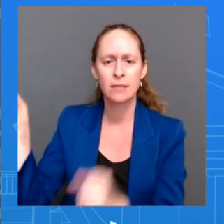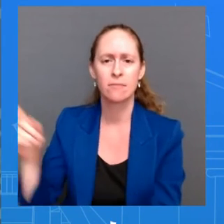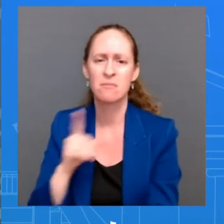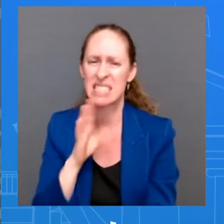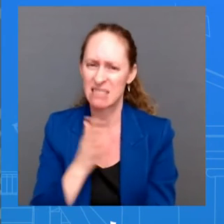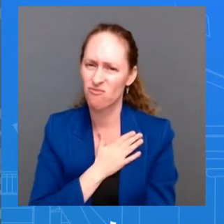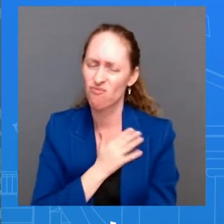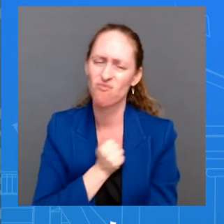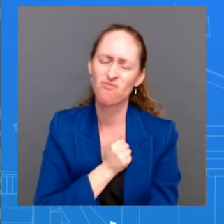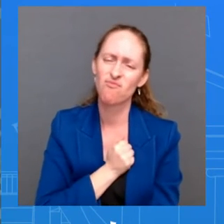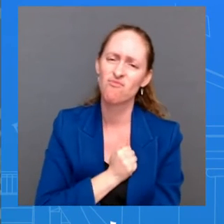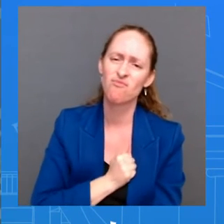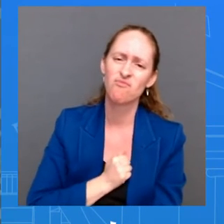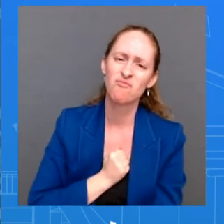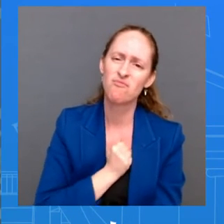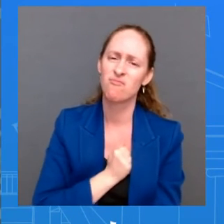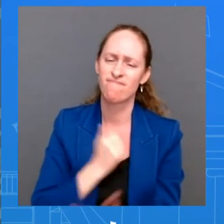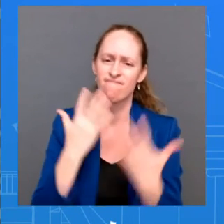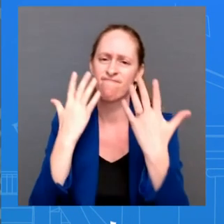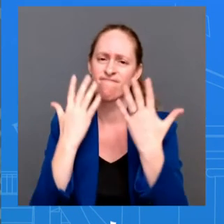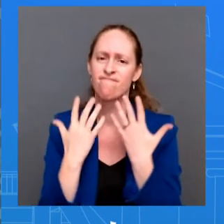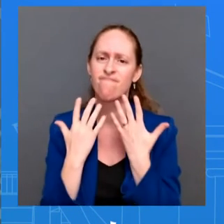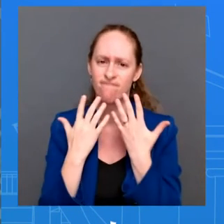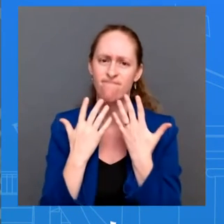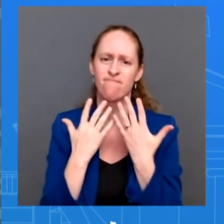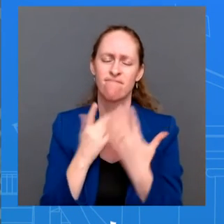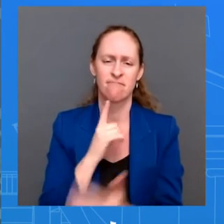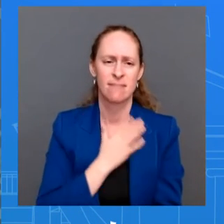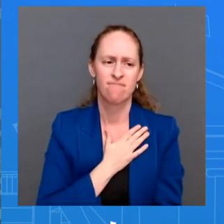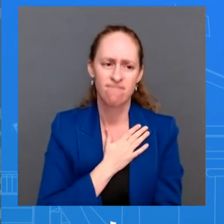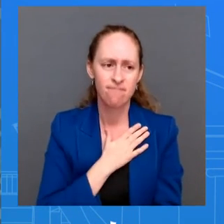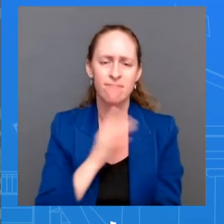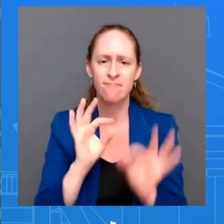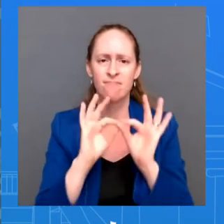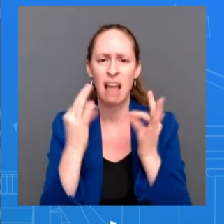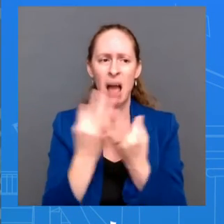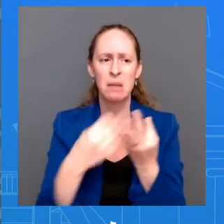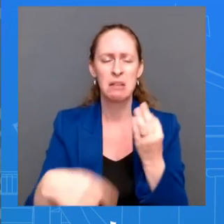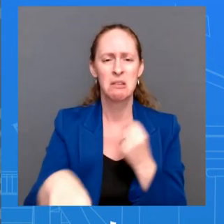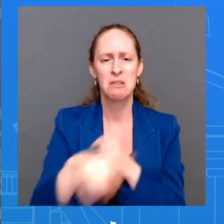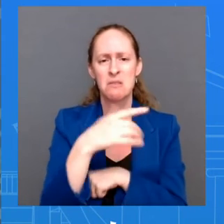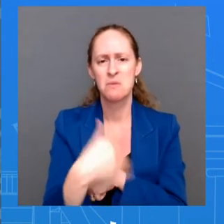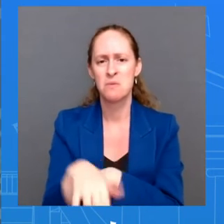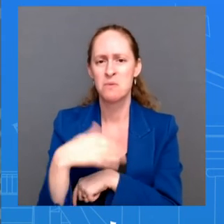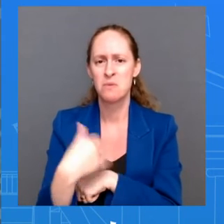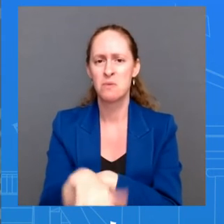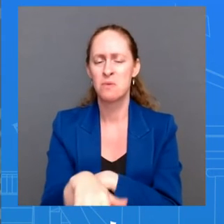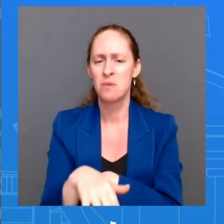time. A lot of it is due to climate change, as we are talking through this,